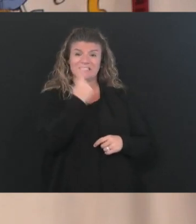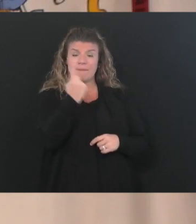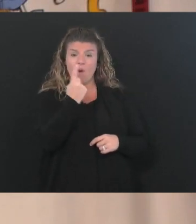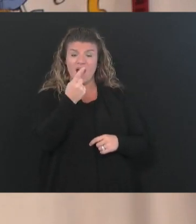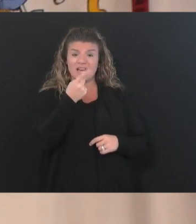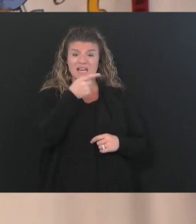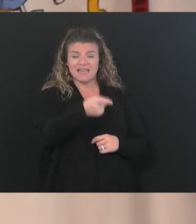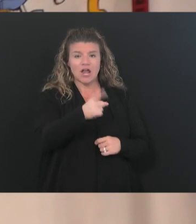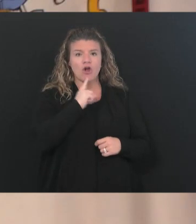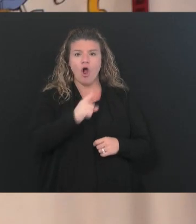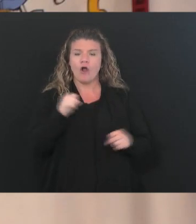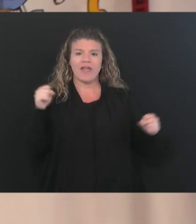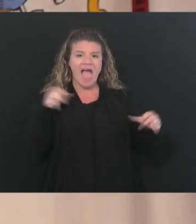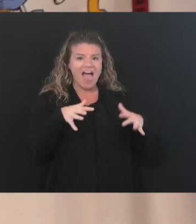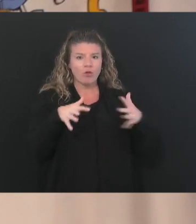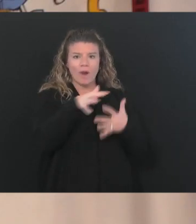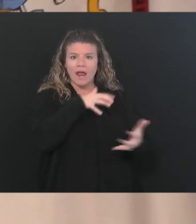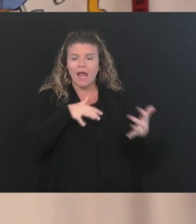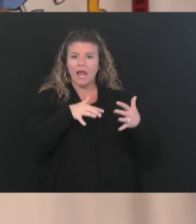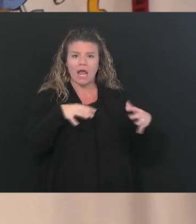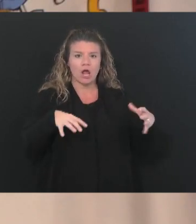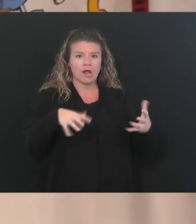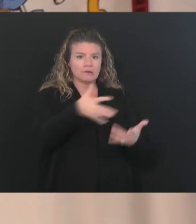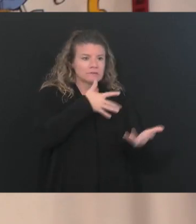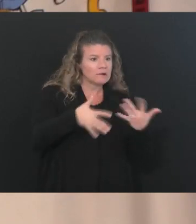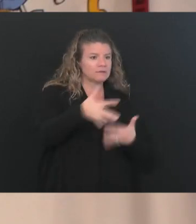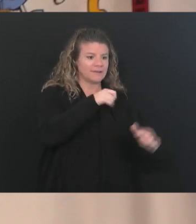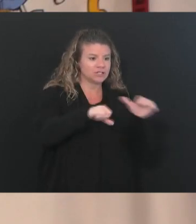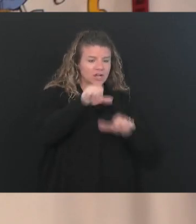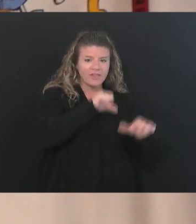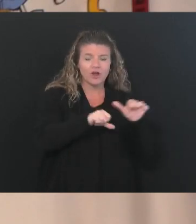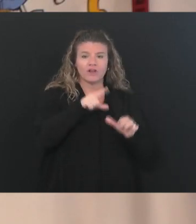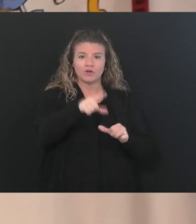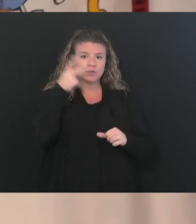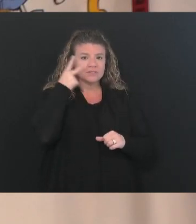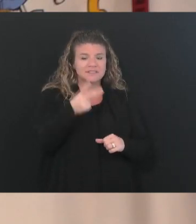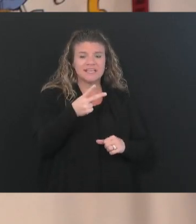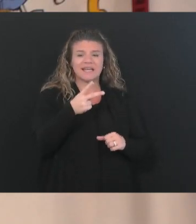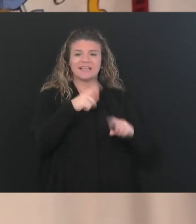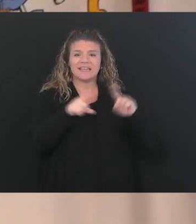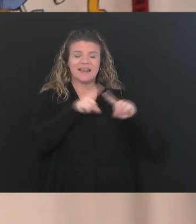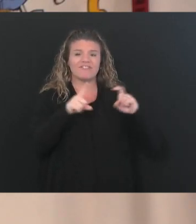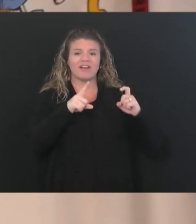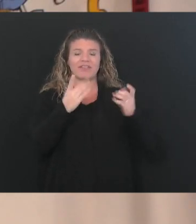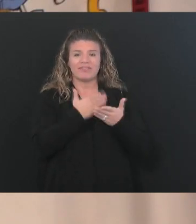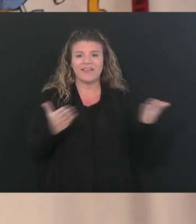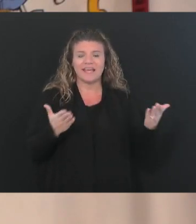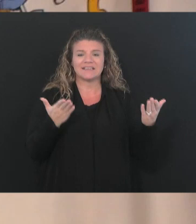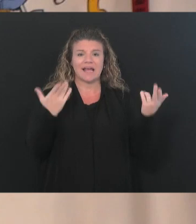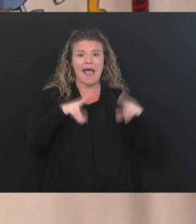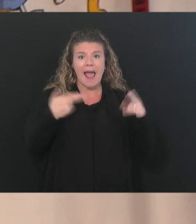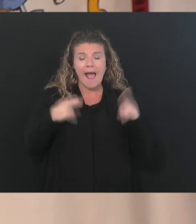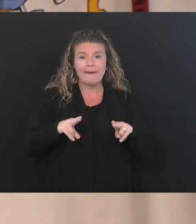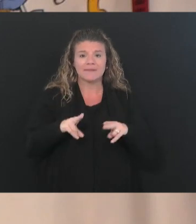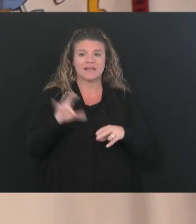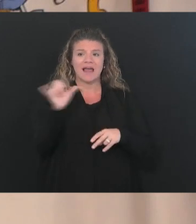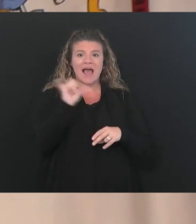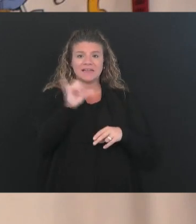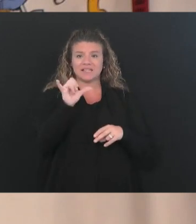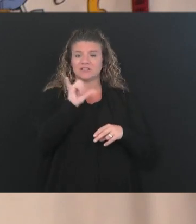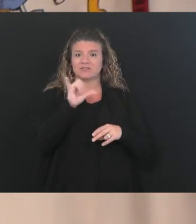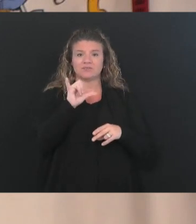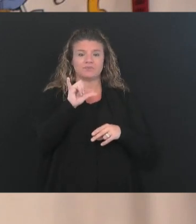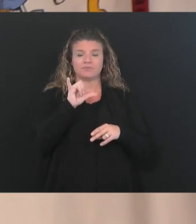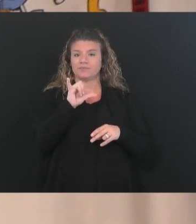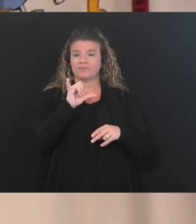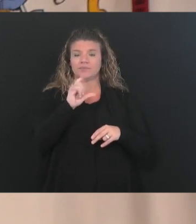are gathering in a crowd, and they see things that are going on as far that